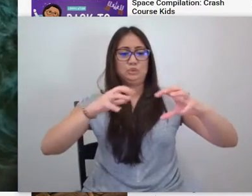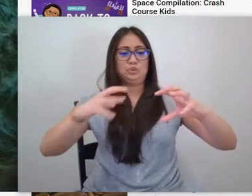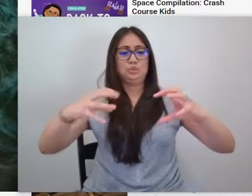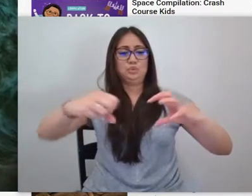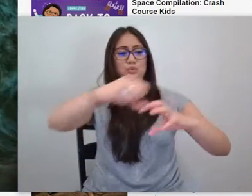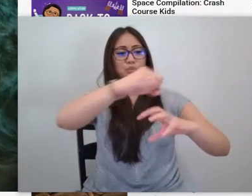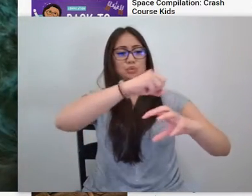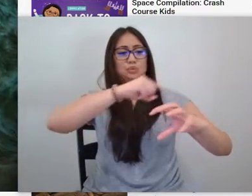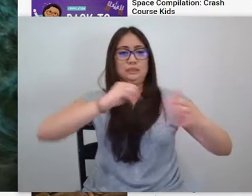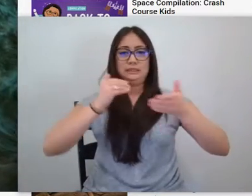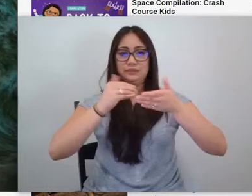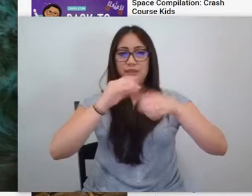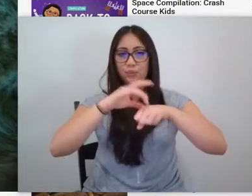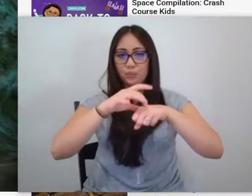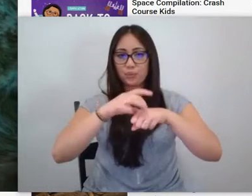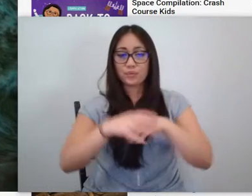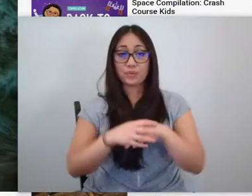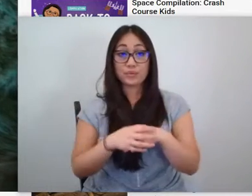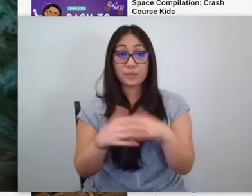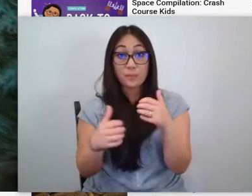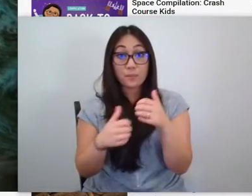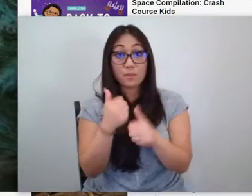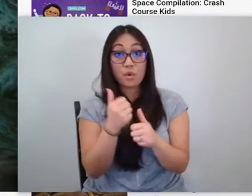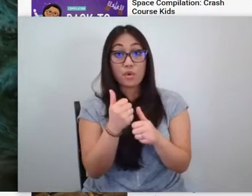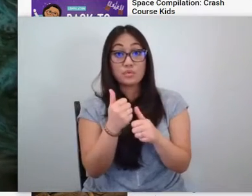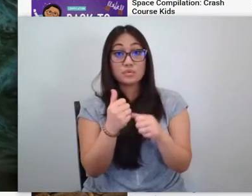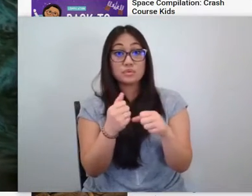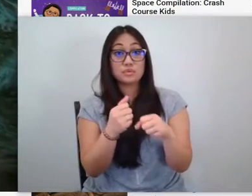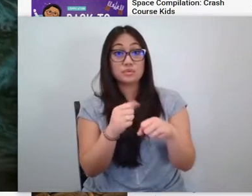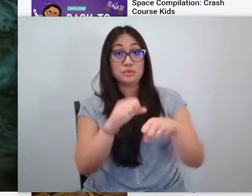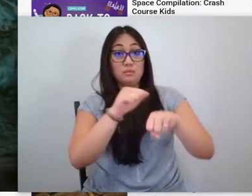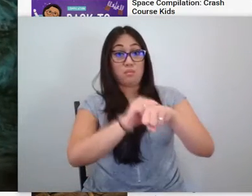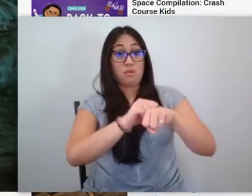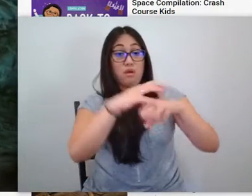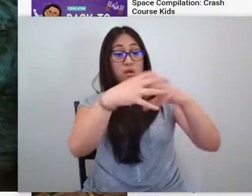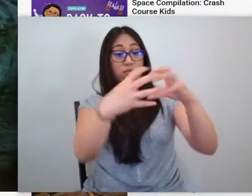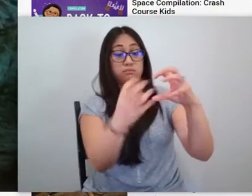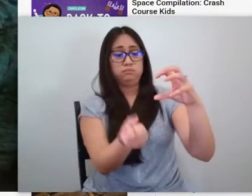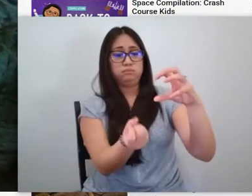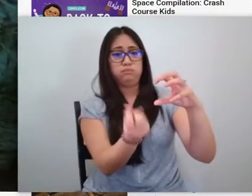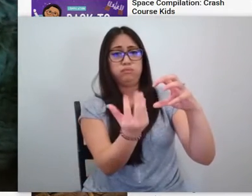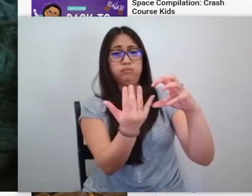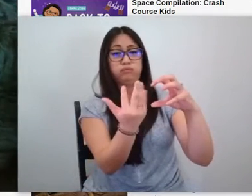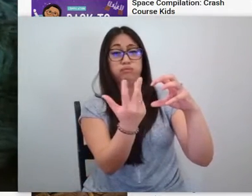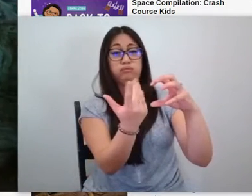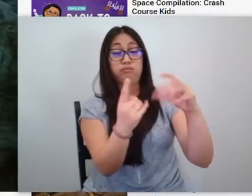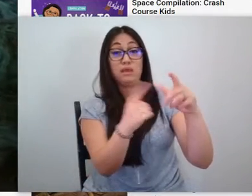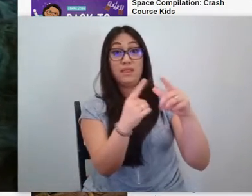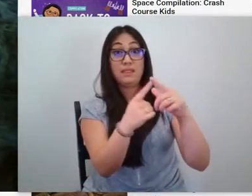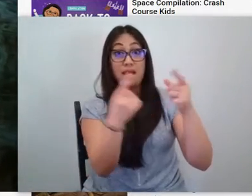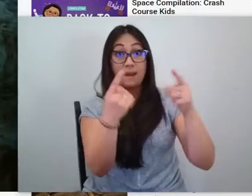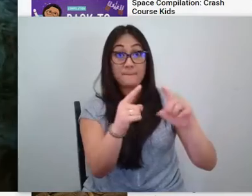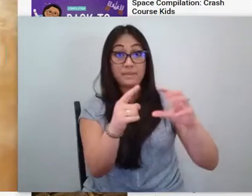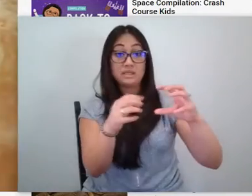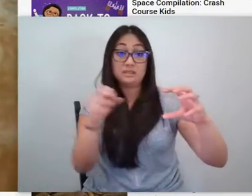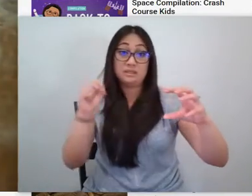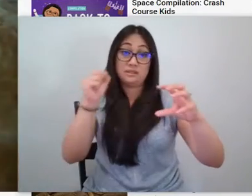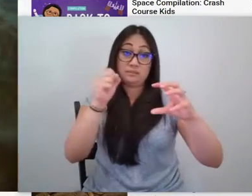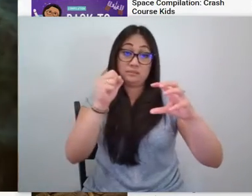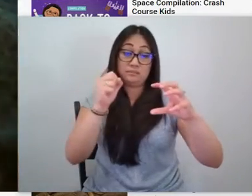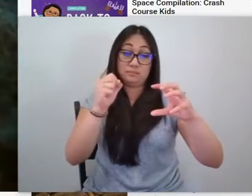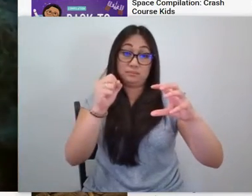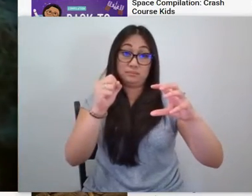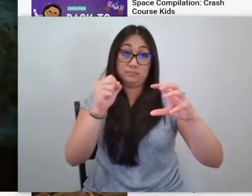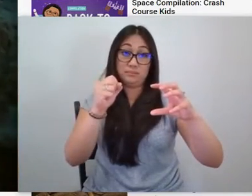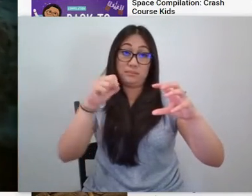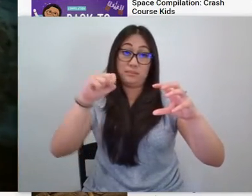these asteroids burn up in our atmosphere, causing powerful blasts high up in the sky. But occasionally, one of them